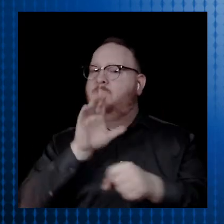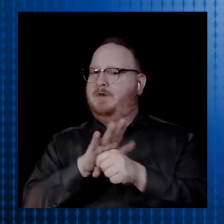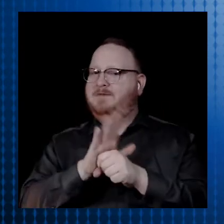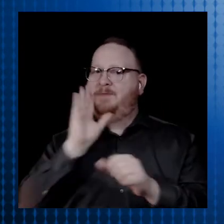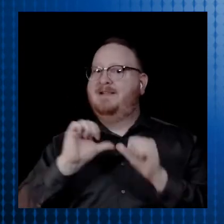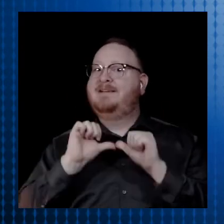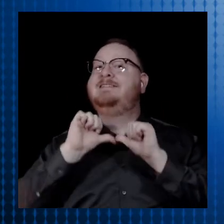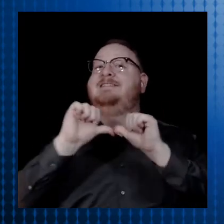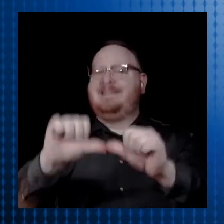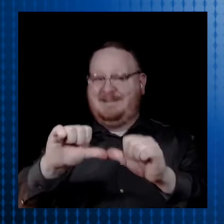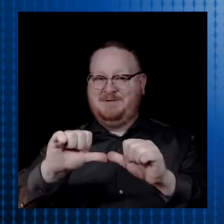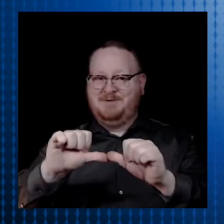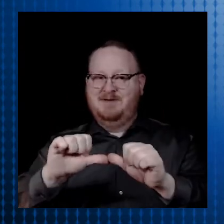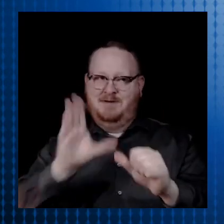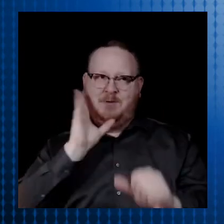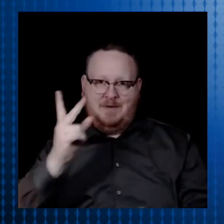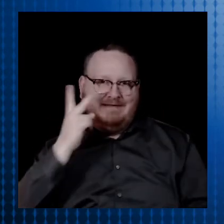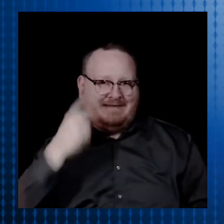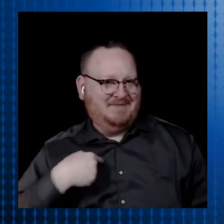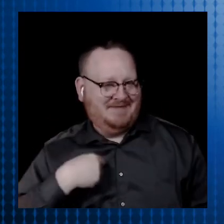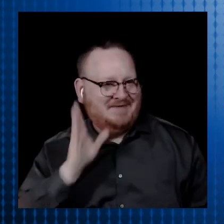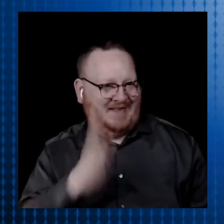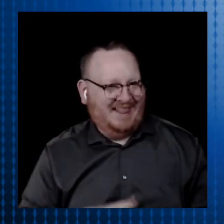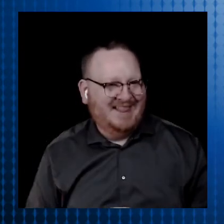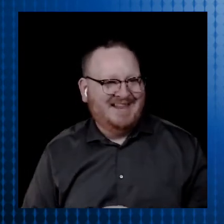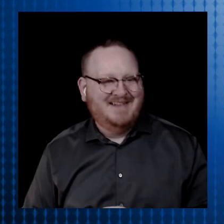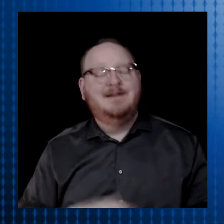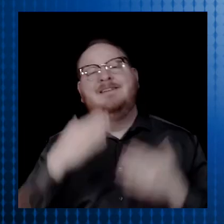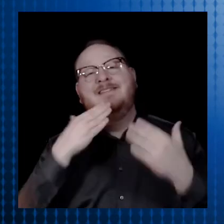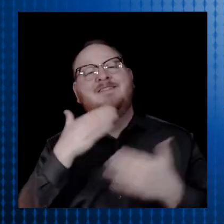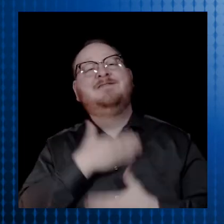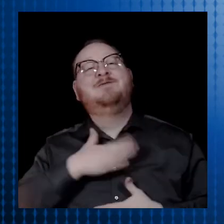will continue to see me around. Thank you and enjoy your evening.